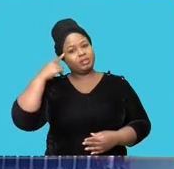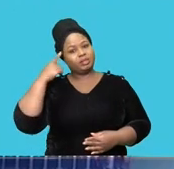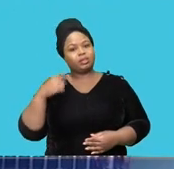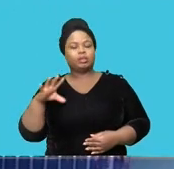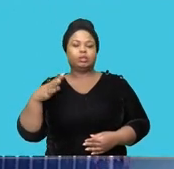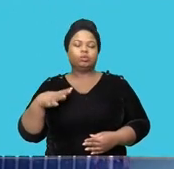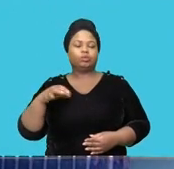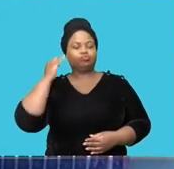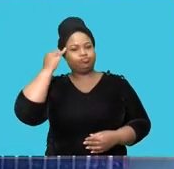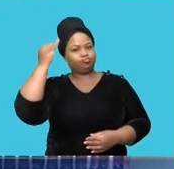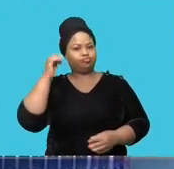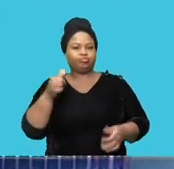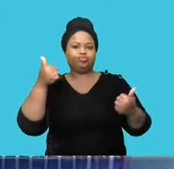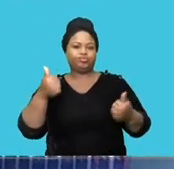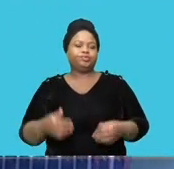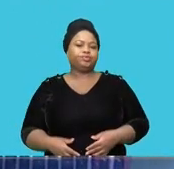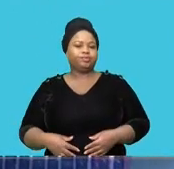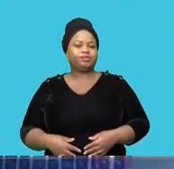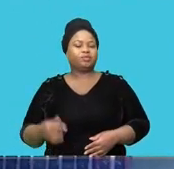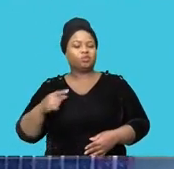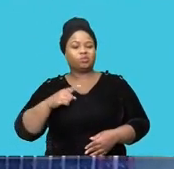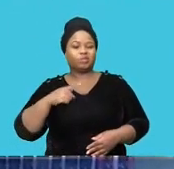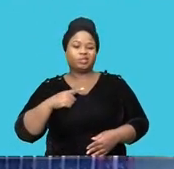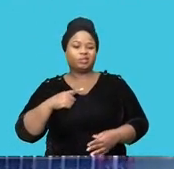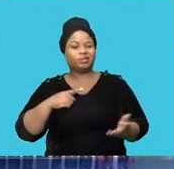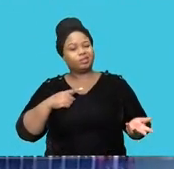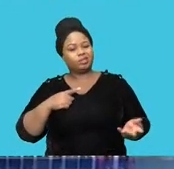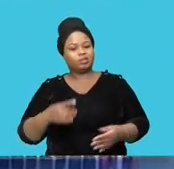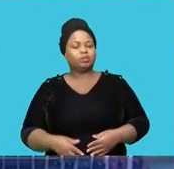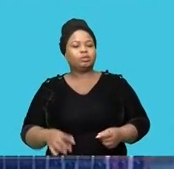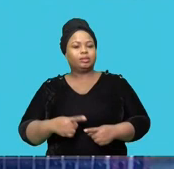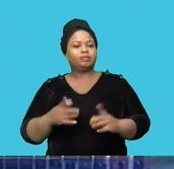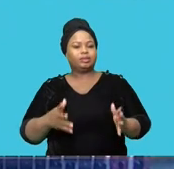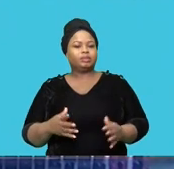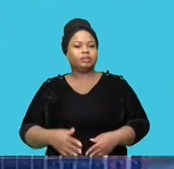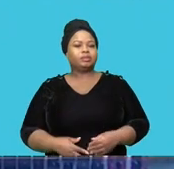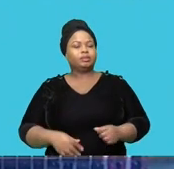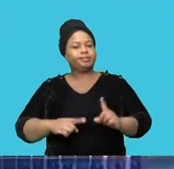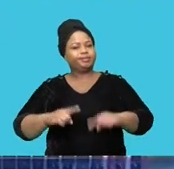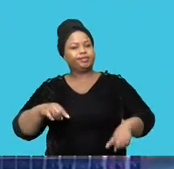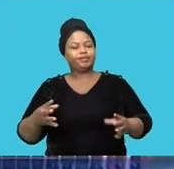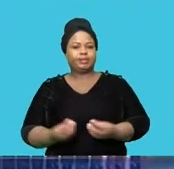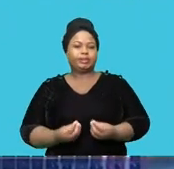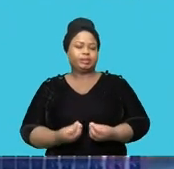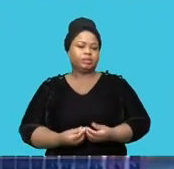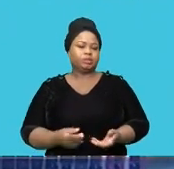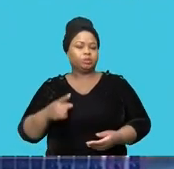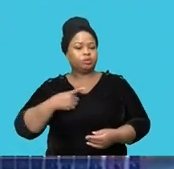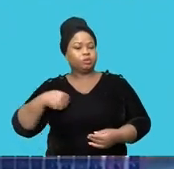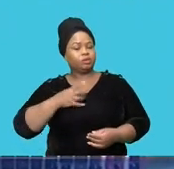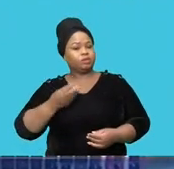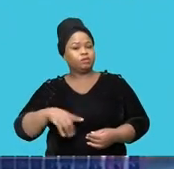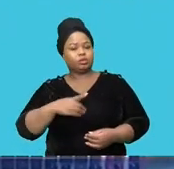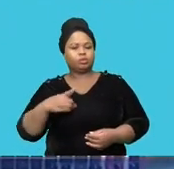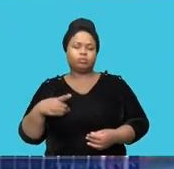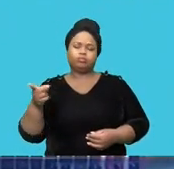initiative, honestly, to get players to be taught about different things. I mean, we had the doctor